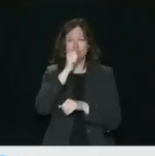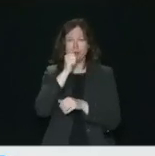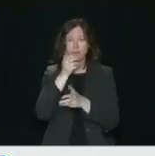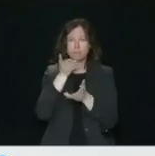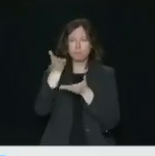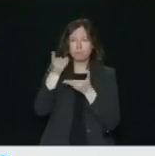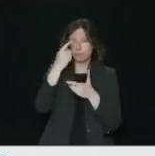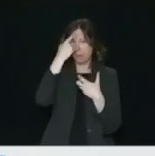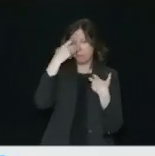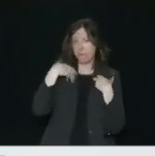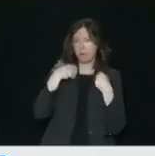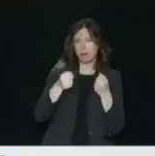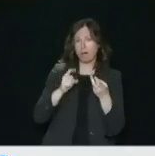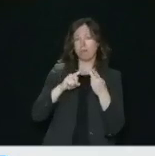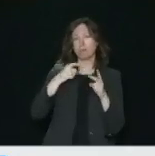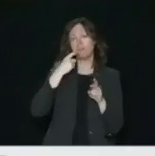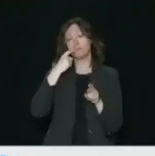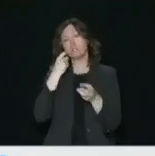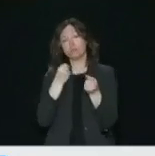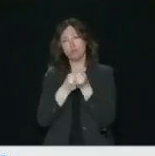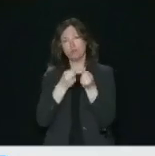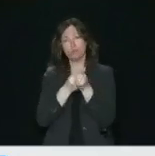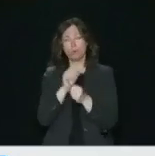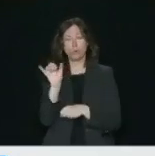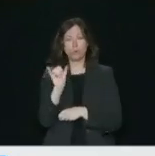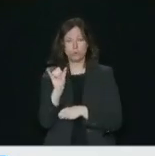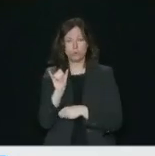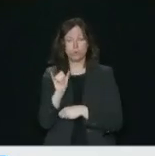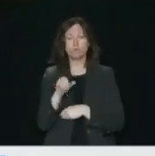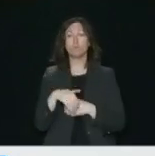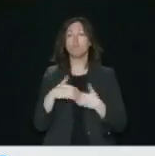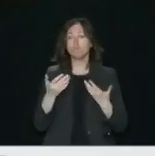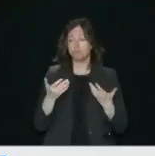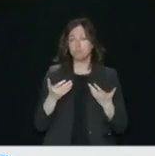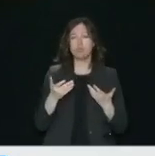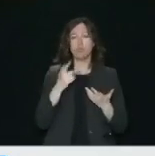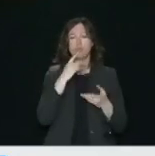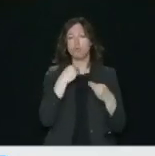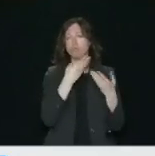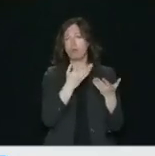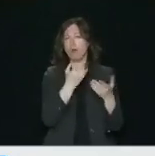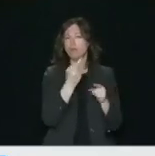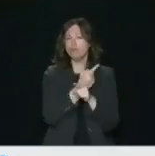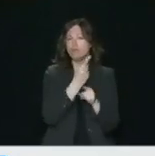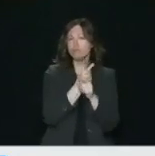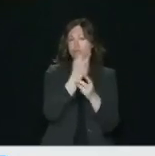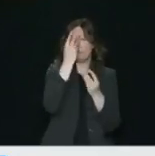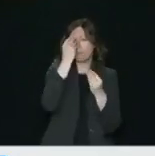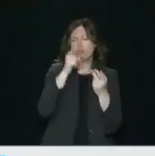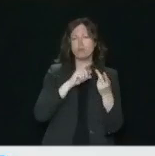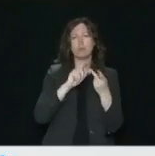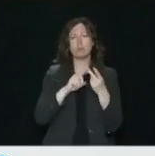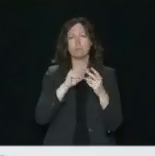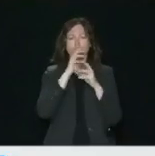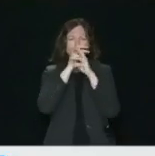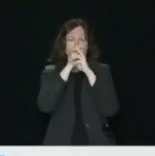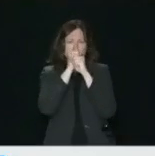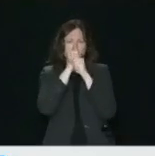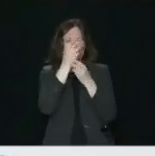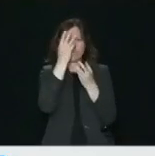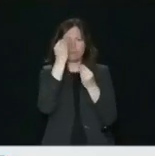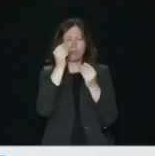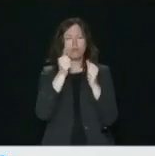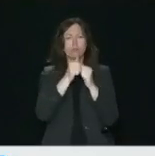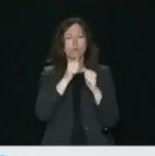the pandemic has evolved. While COVID-19 is here to stay, we are now entering a period with